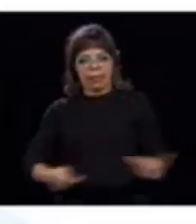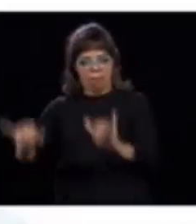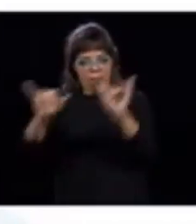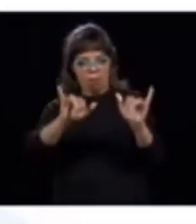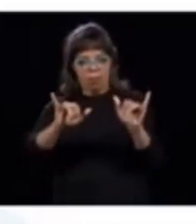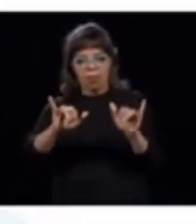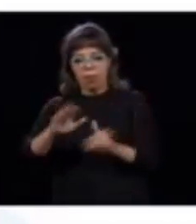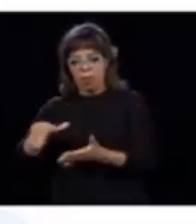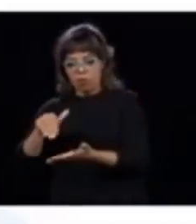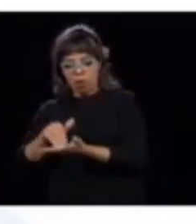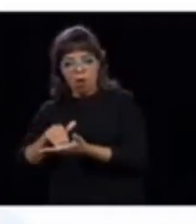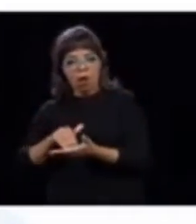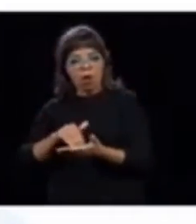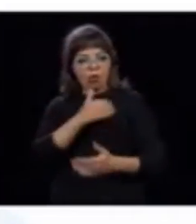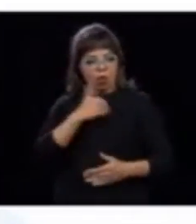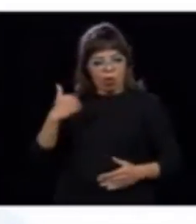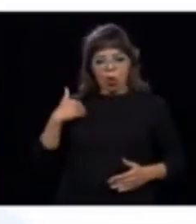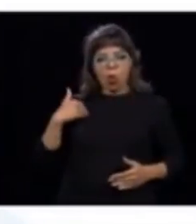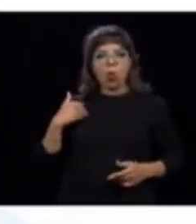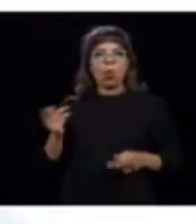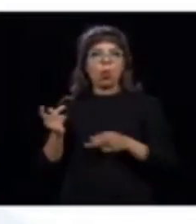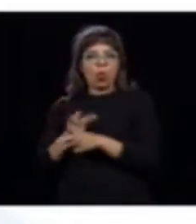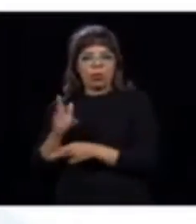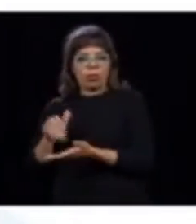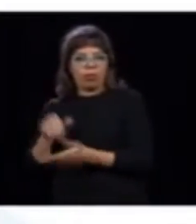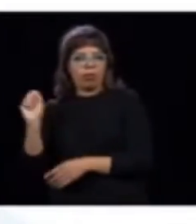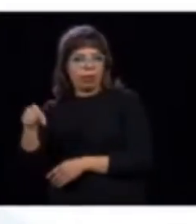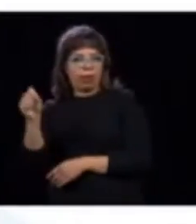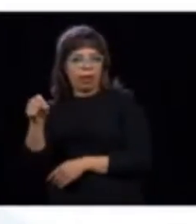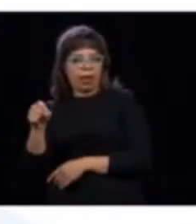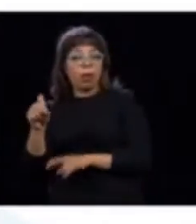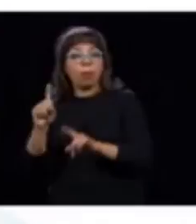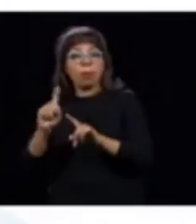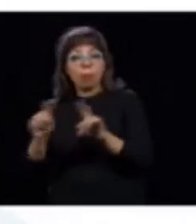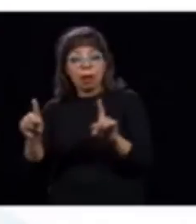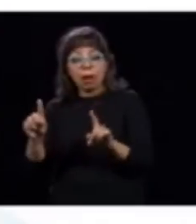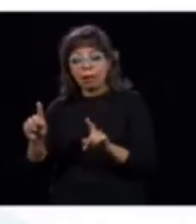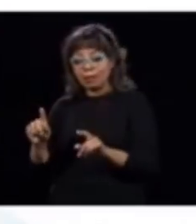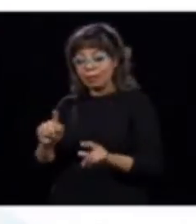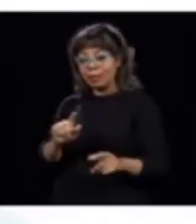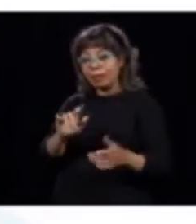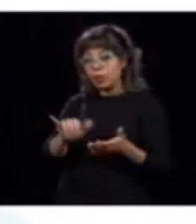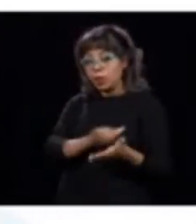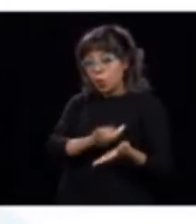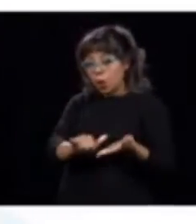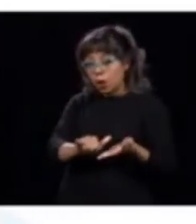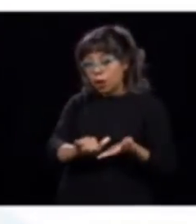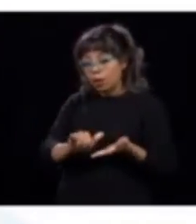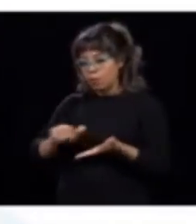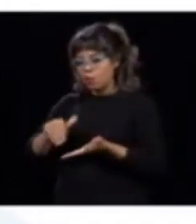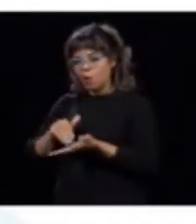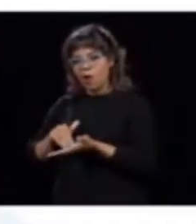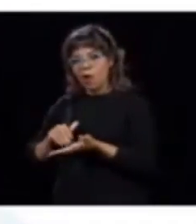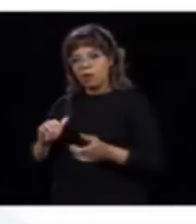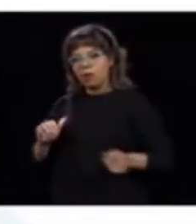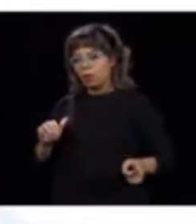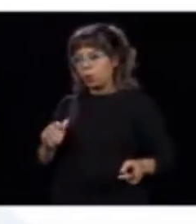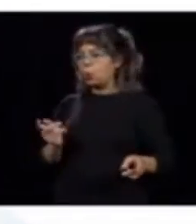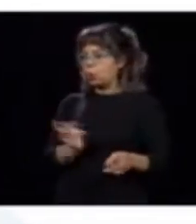Montreal than in Toronto, but it's a lot worse in New York than in Montreal.